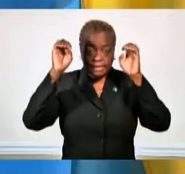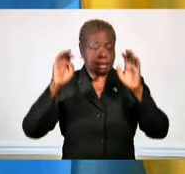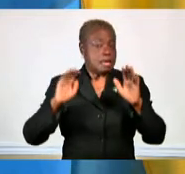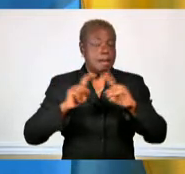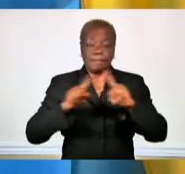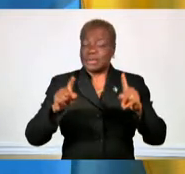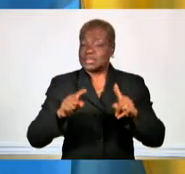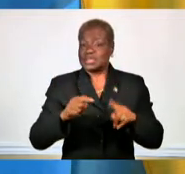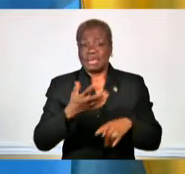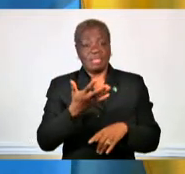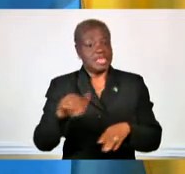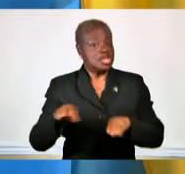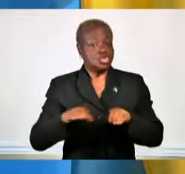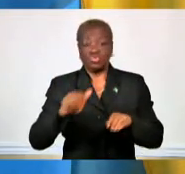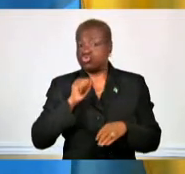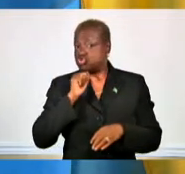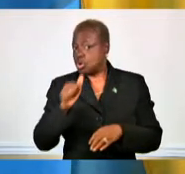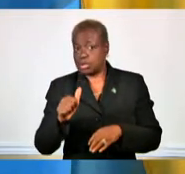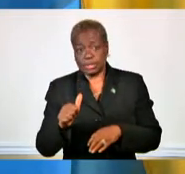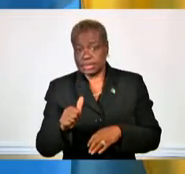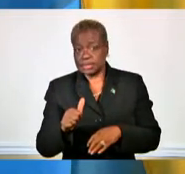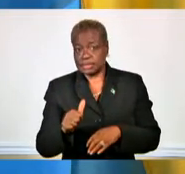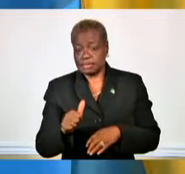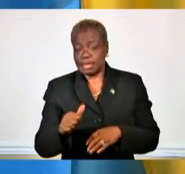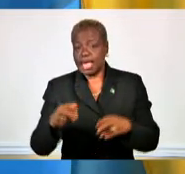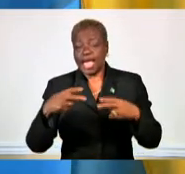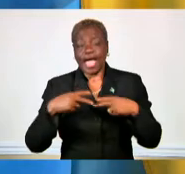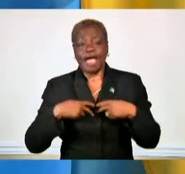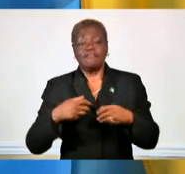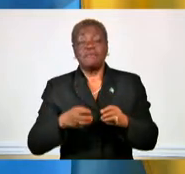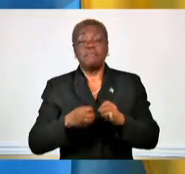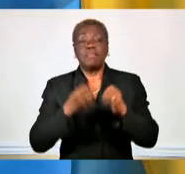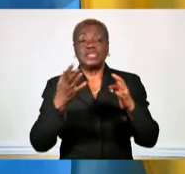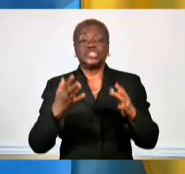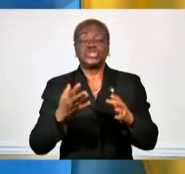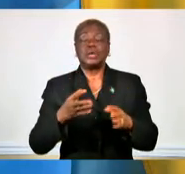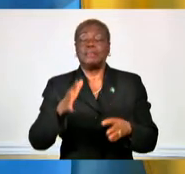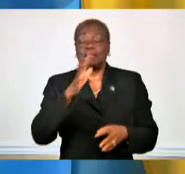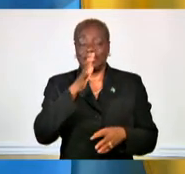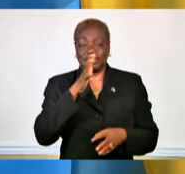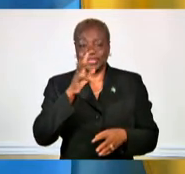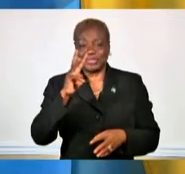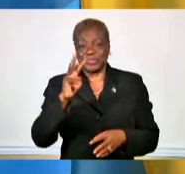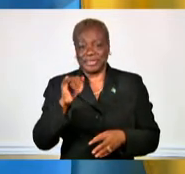do not have much mother's wit.